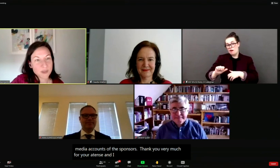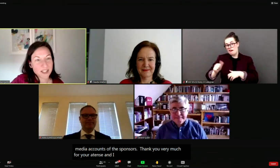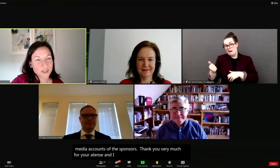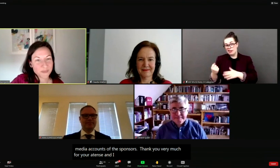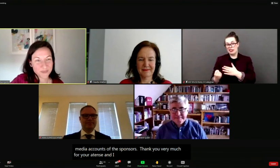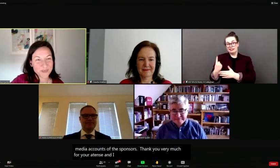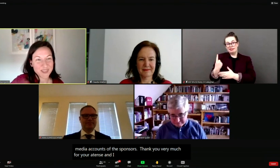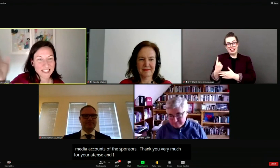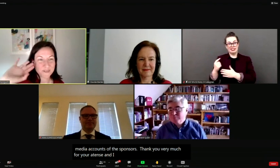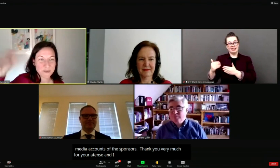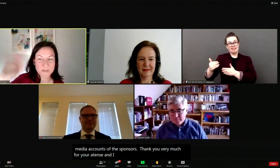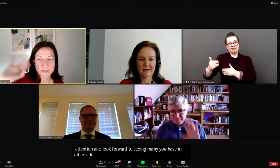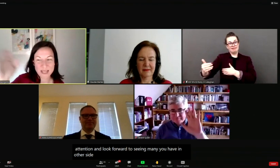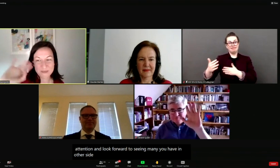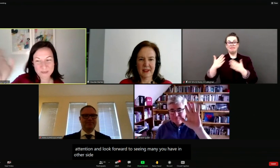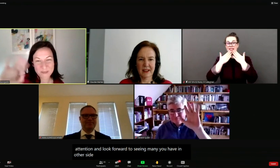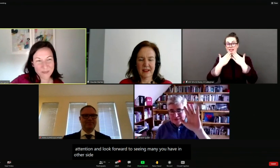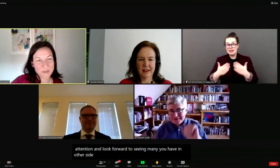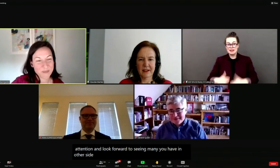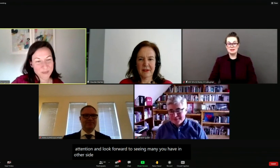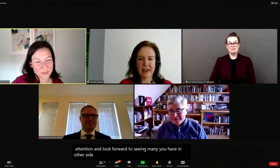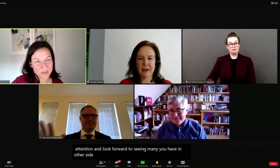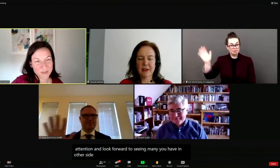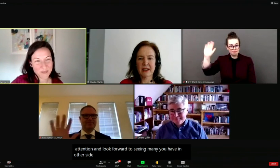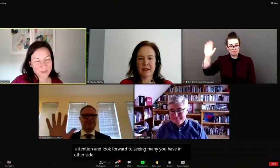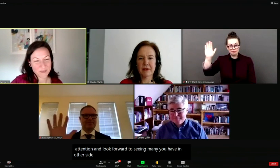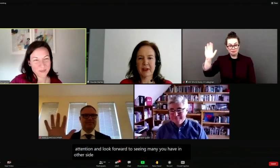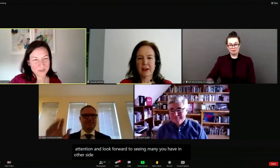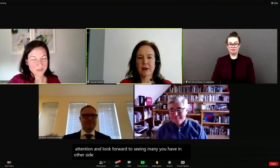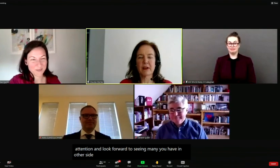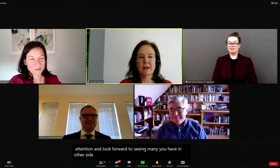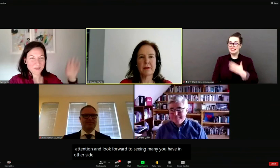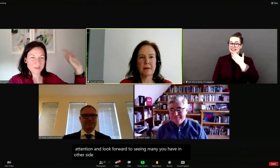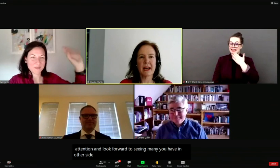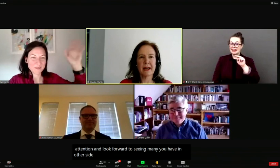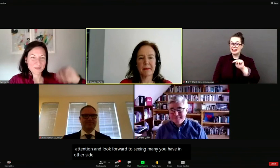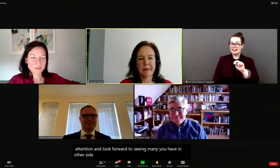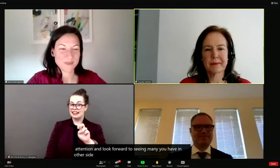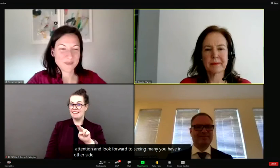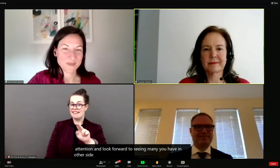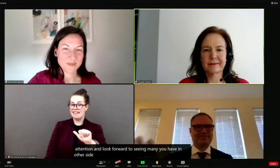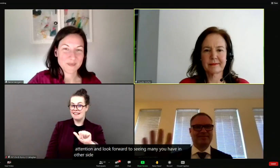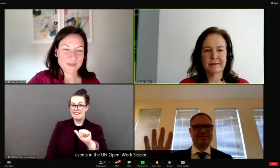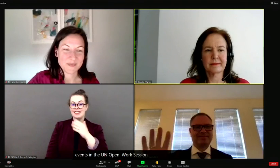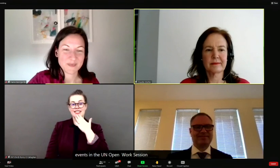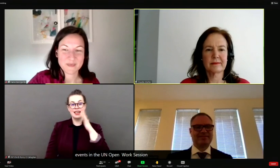working group session. Thanks, everyone. Bye. Thank you, Nina. Thank you all. Bye.